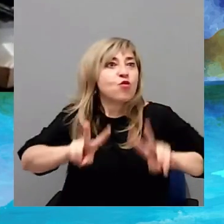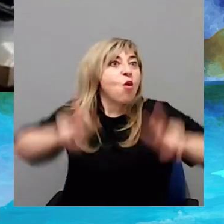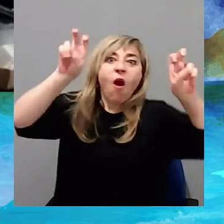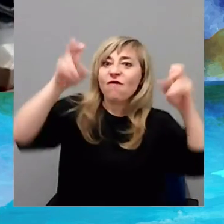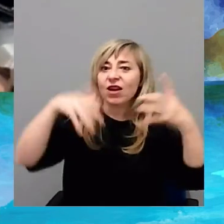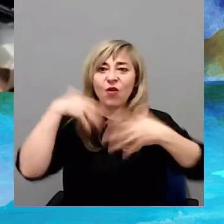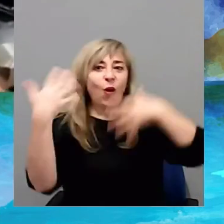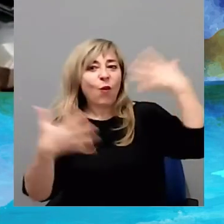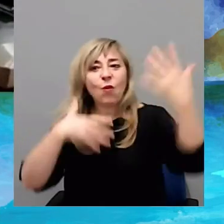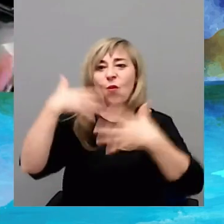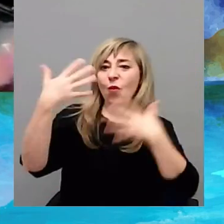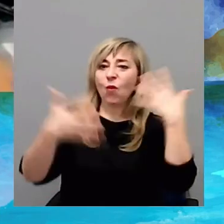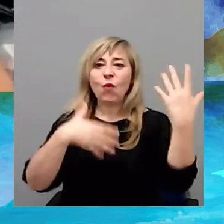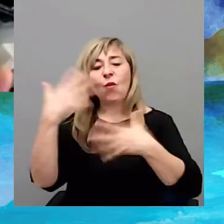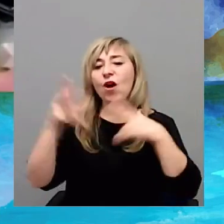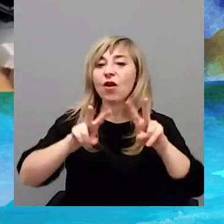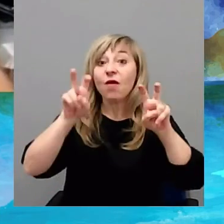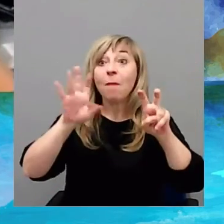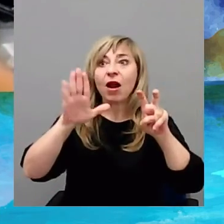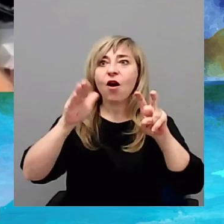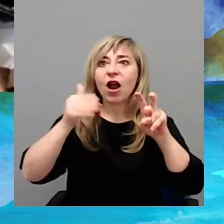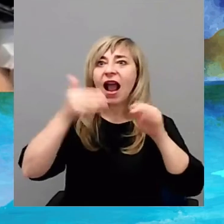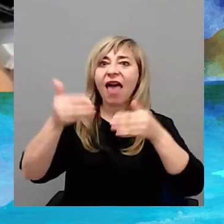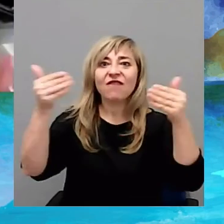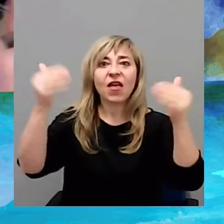Right now,